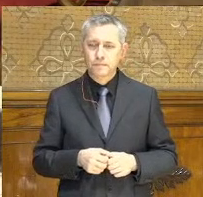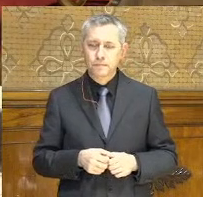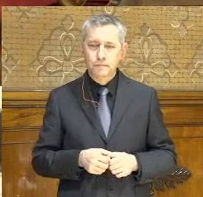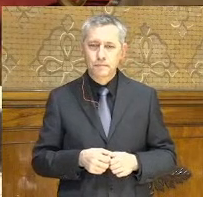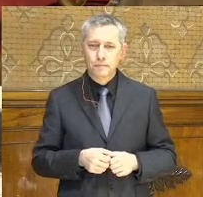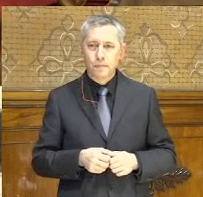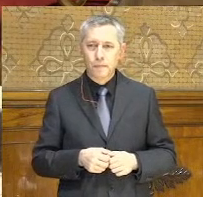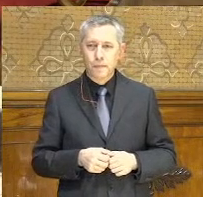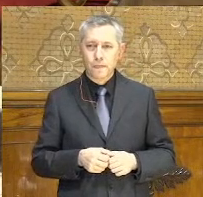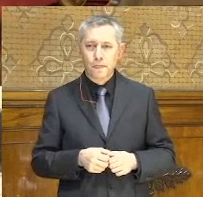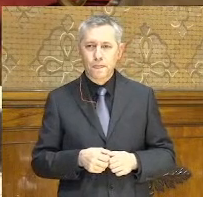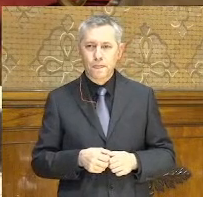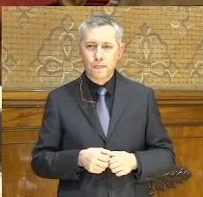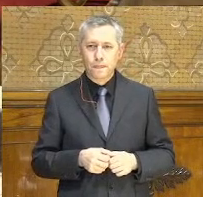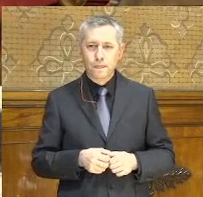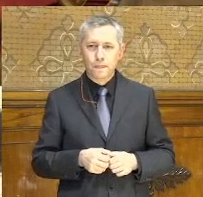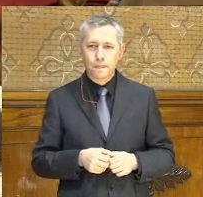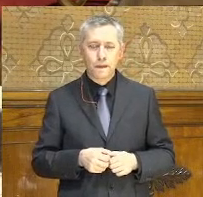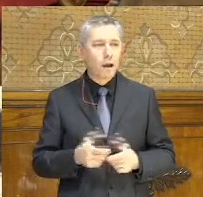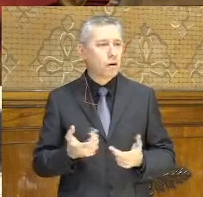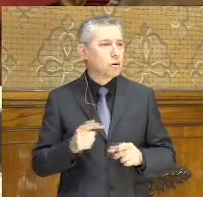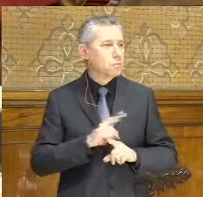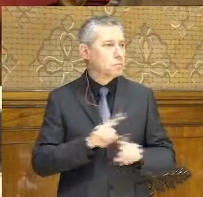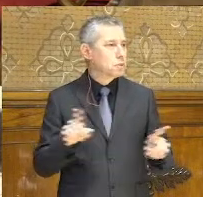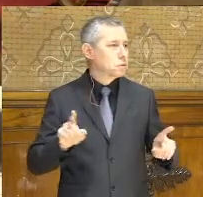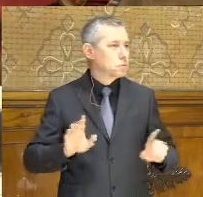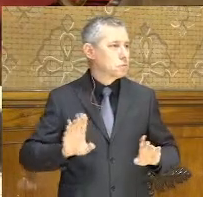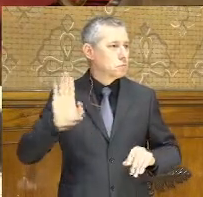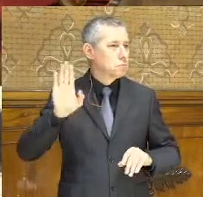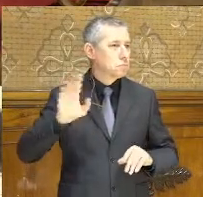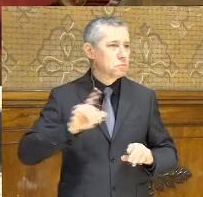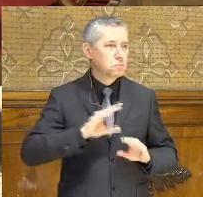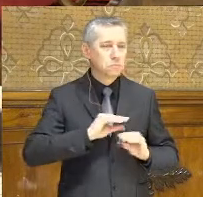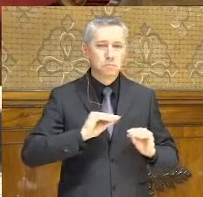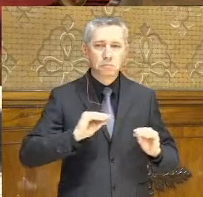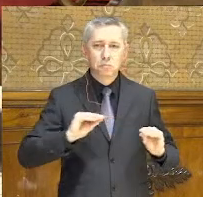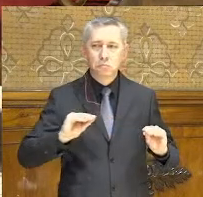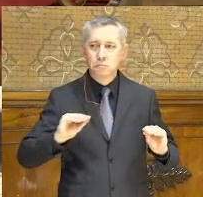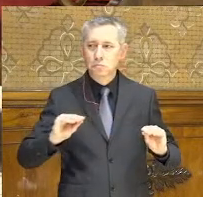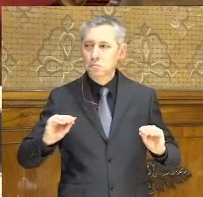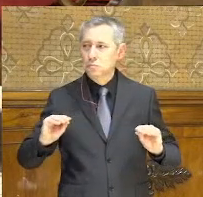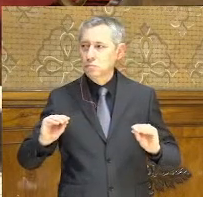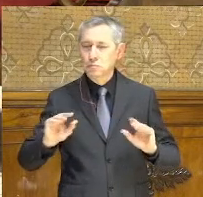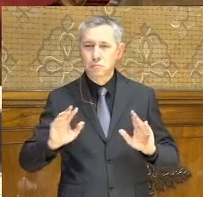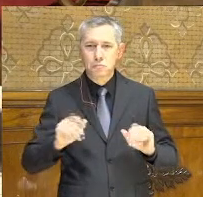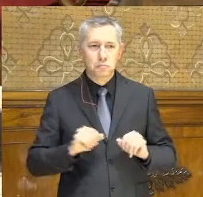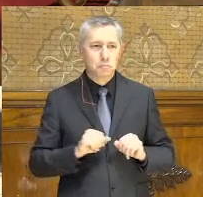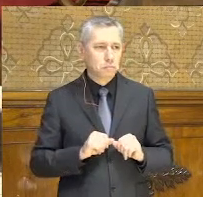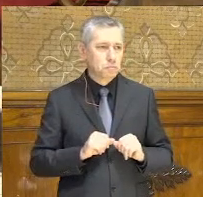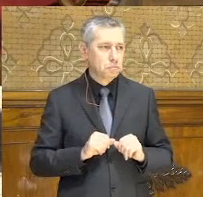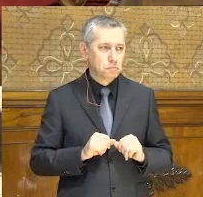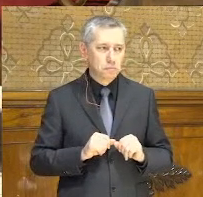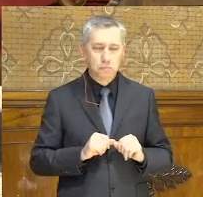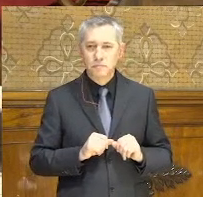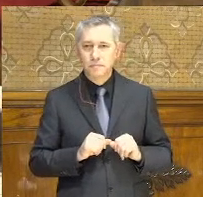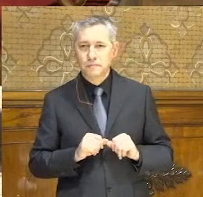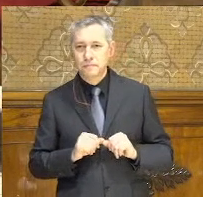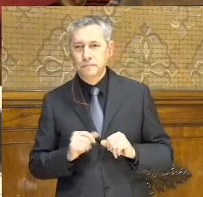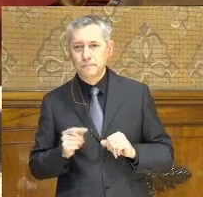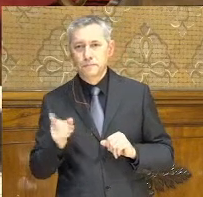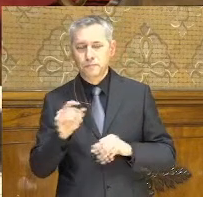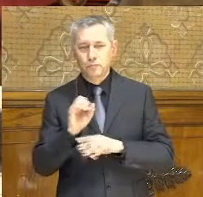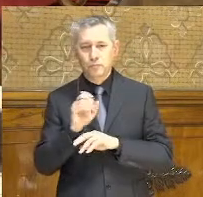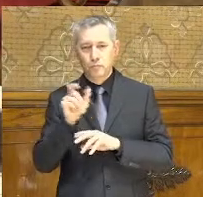yes. Would you like to take this up? My temptation is to plunge deep into